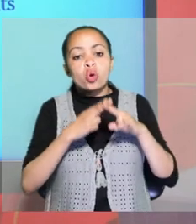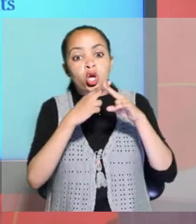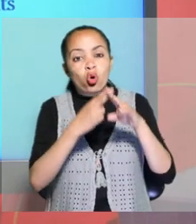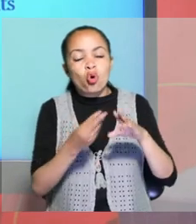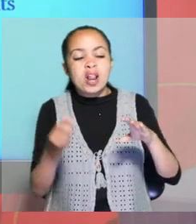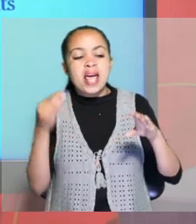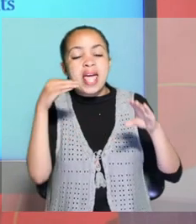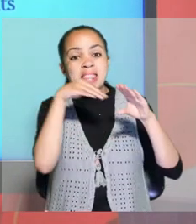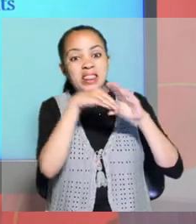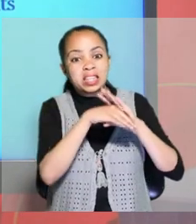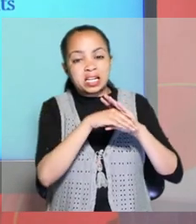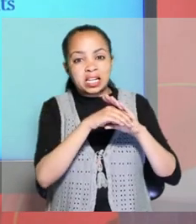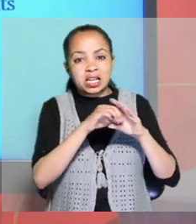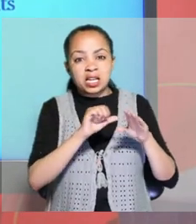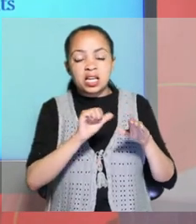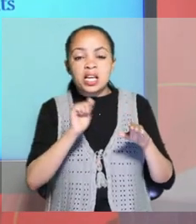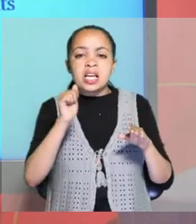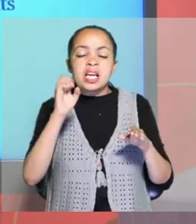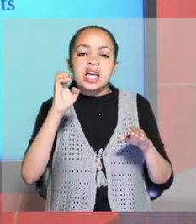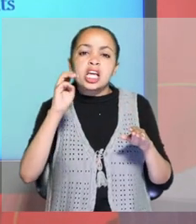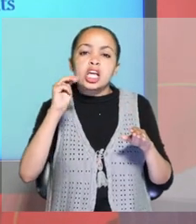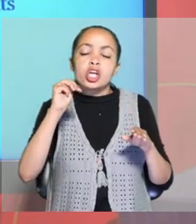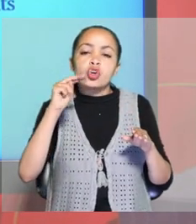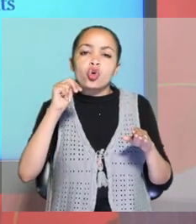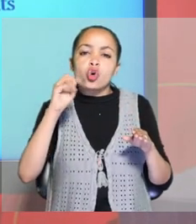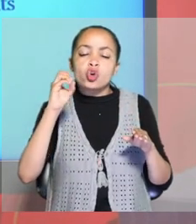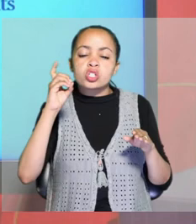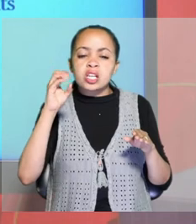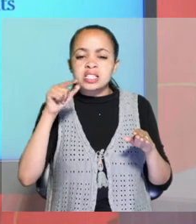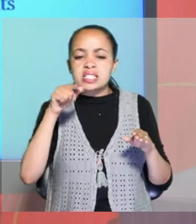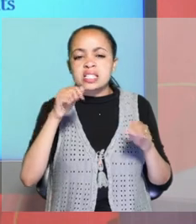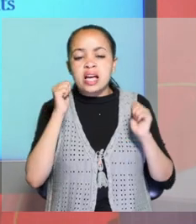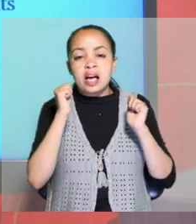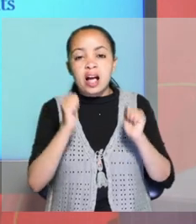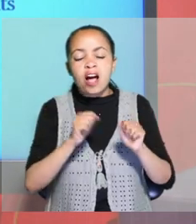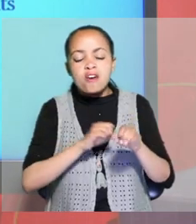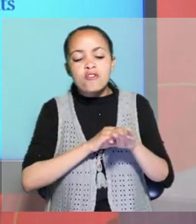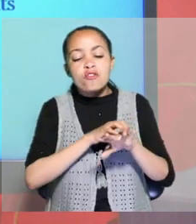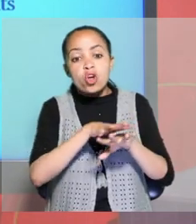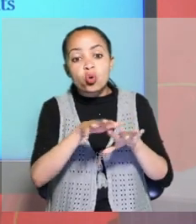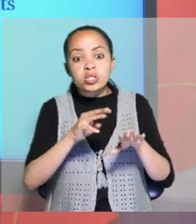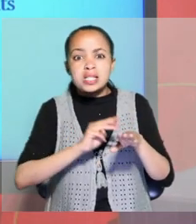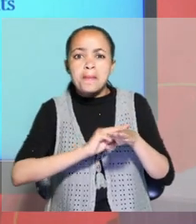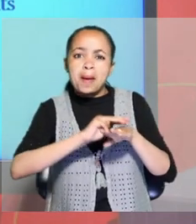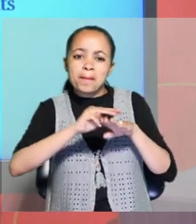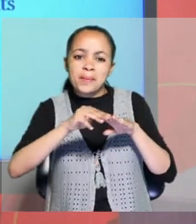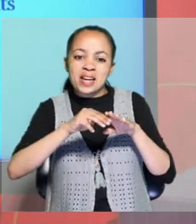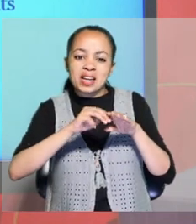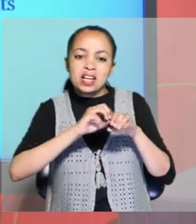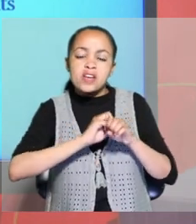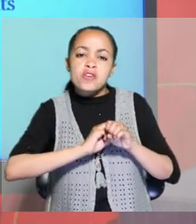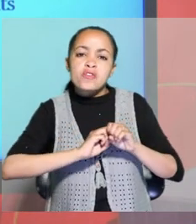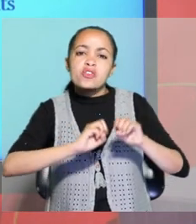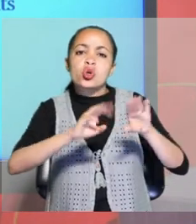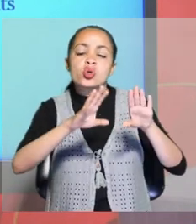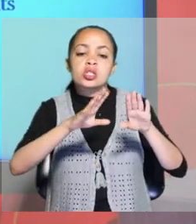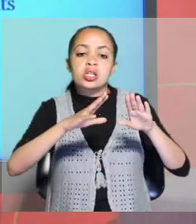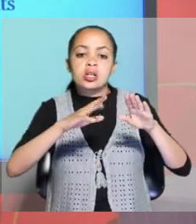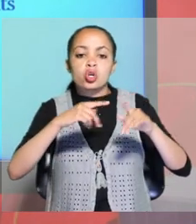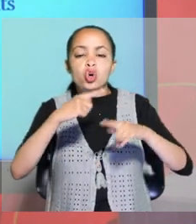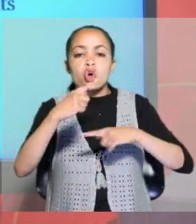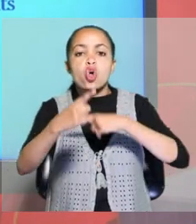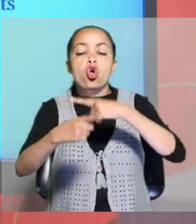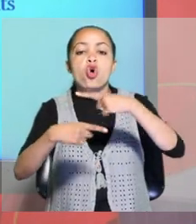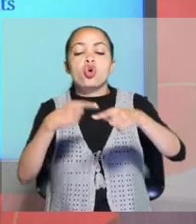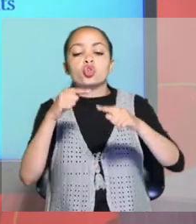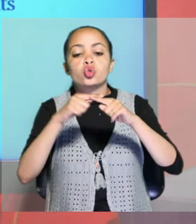entry endocytosis. It means by which they can fuse the membrane CTV, fusing for further goes